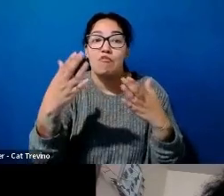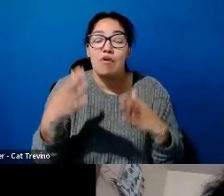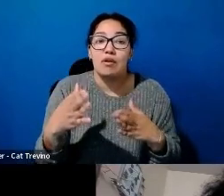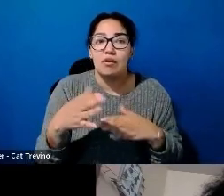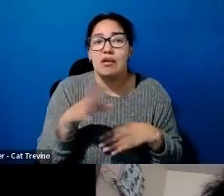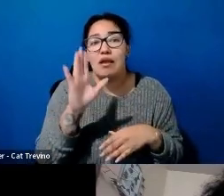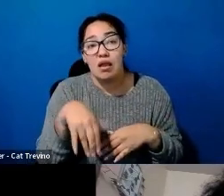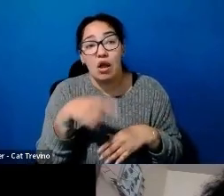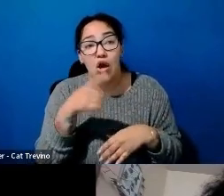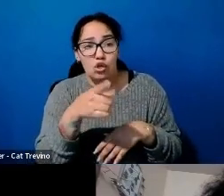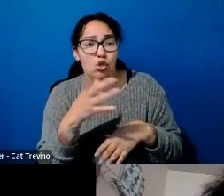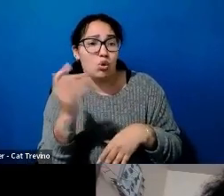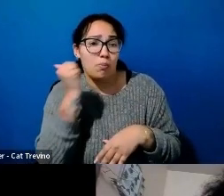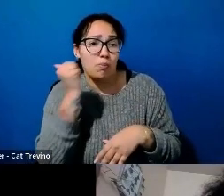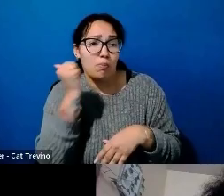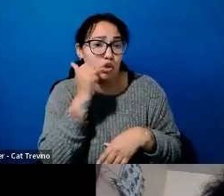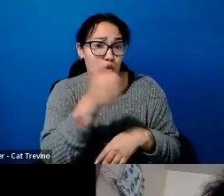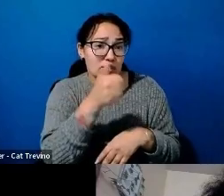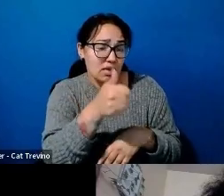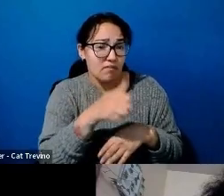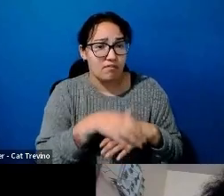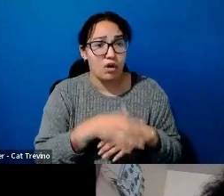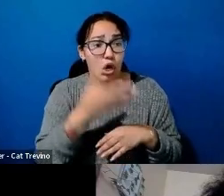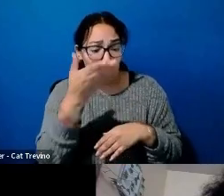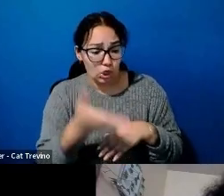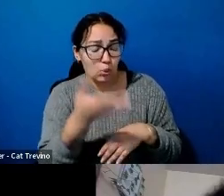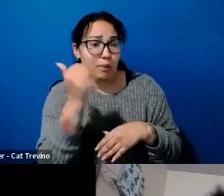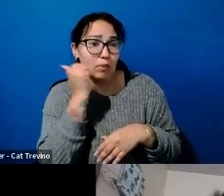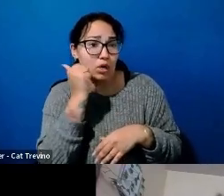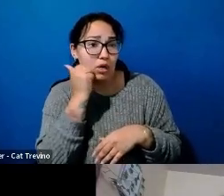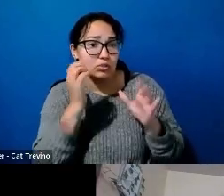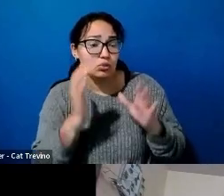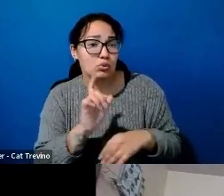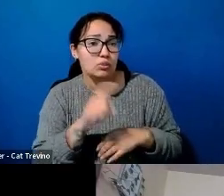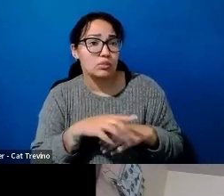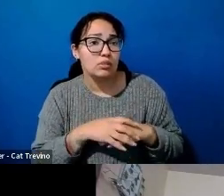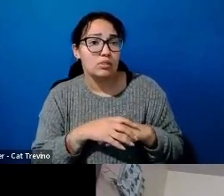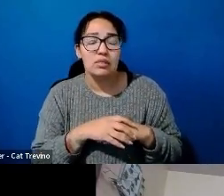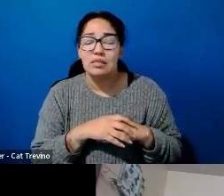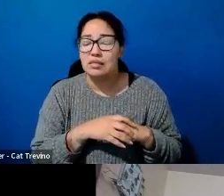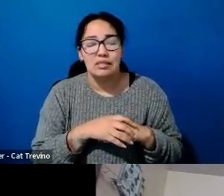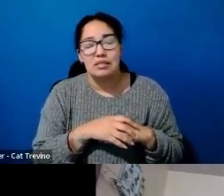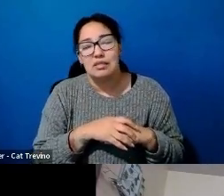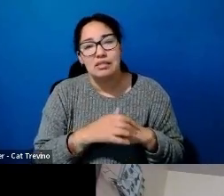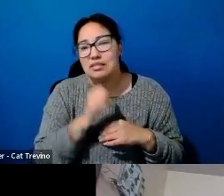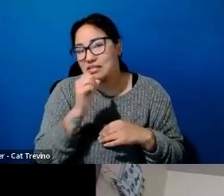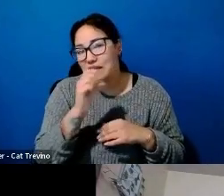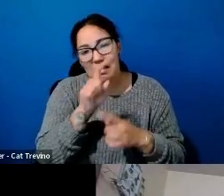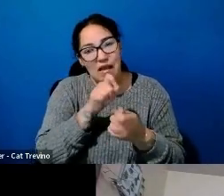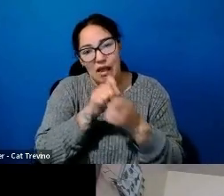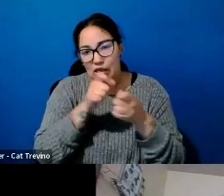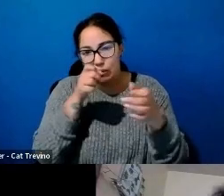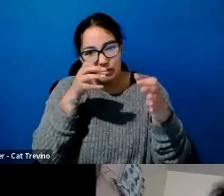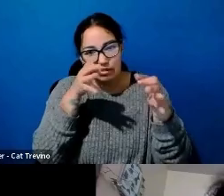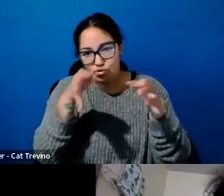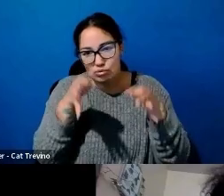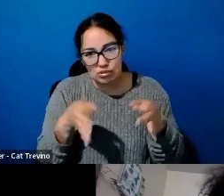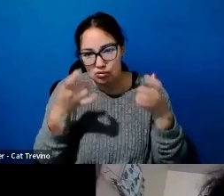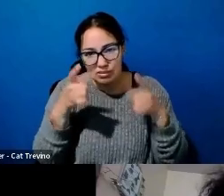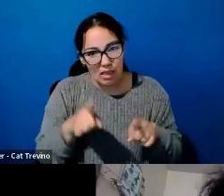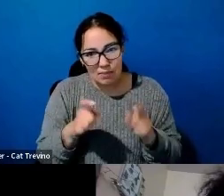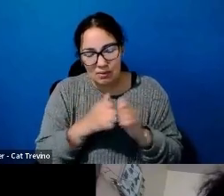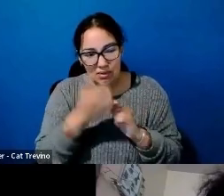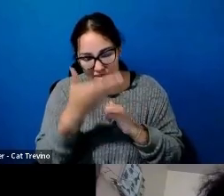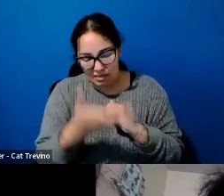are you prostituting yourself? Are you a prostitute? And that's not really an accurate description of what's going on for this